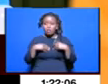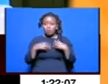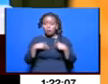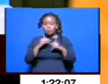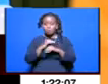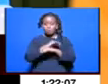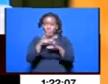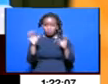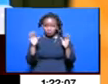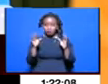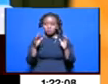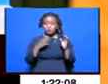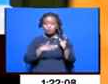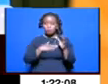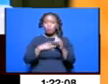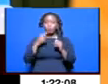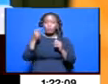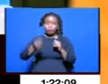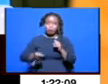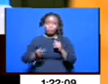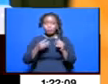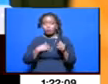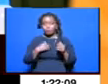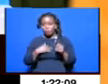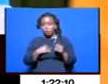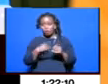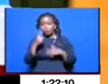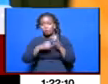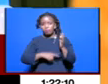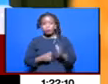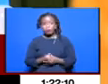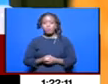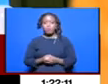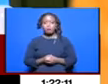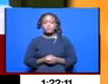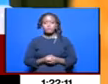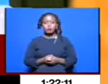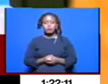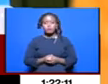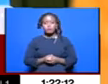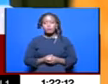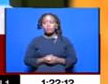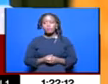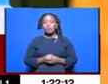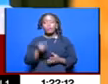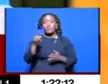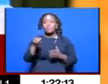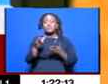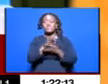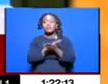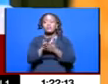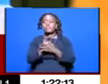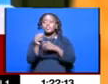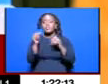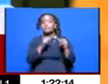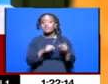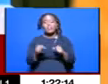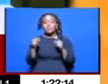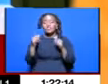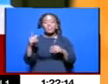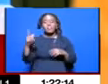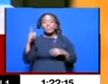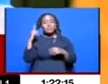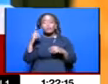I arrive at a conclusion to the effect that the so-called basic structure doctrine is